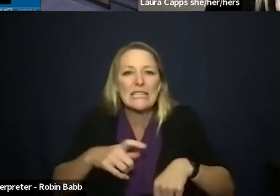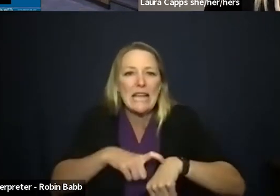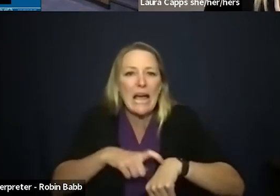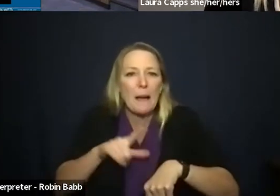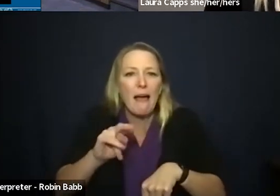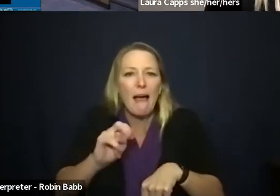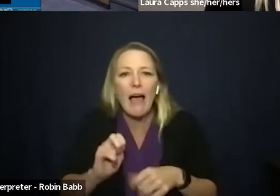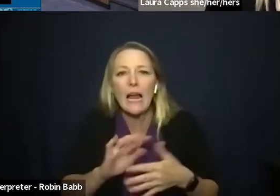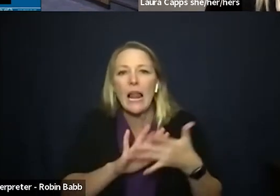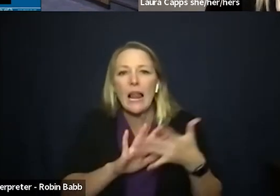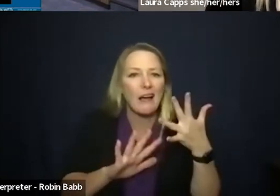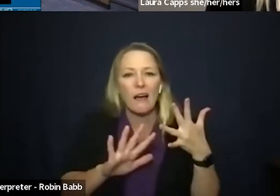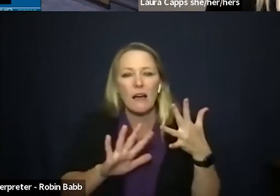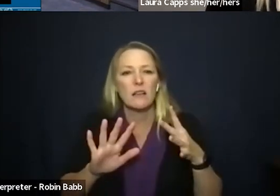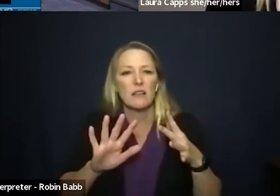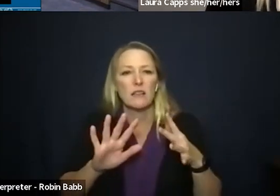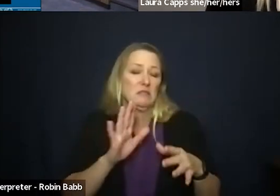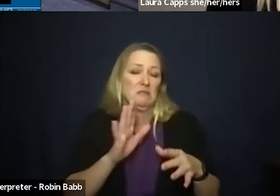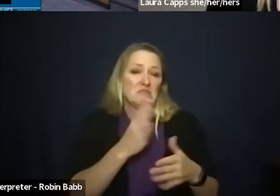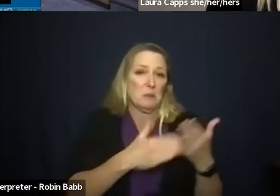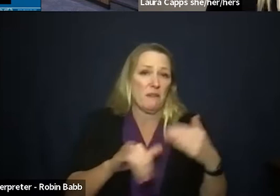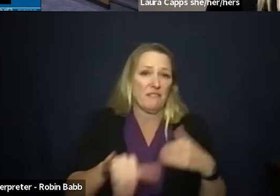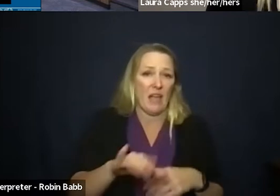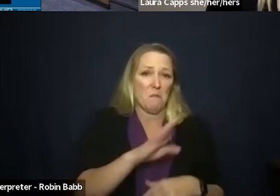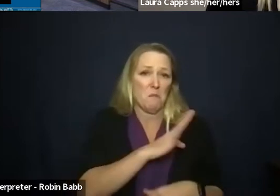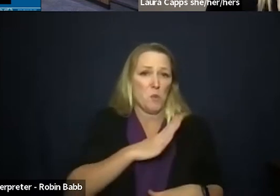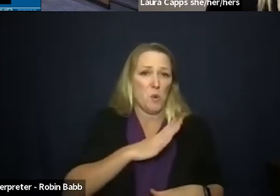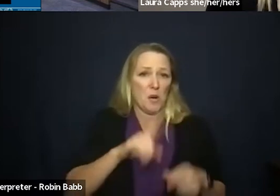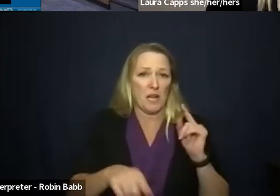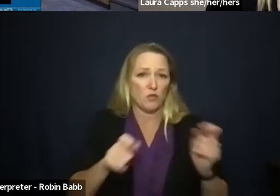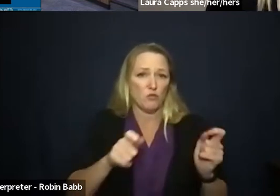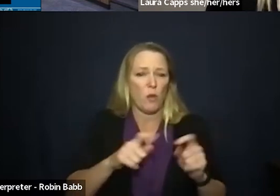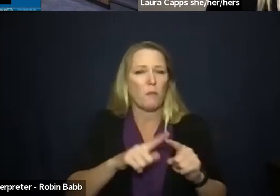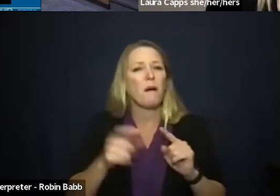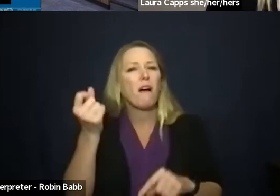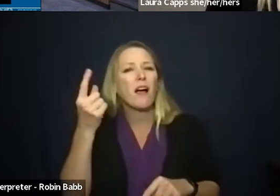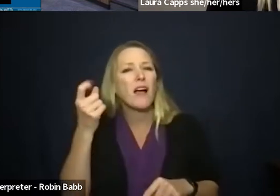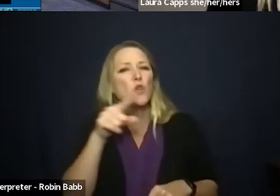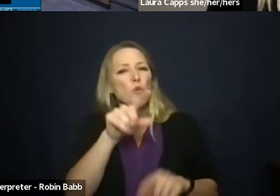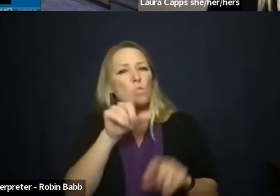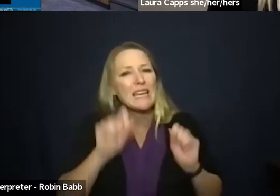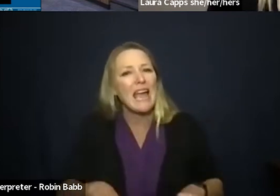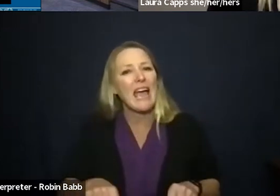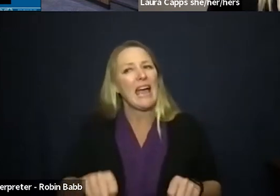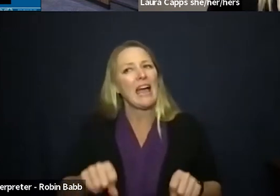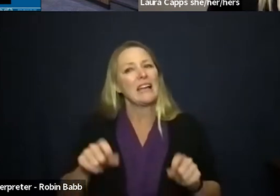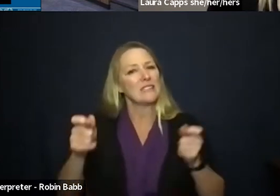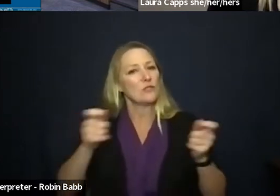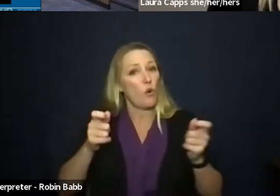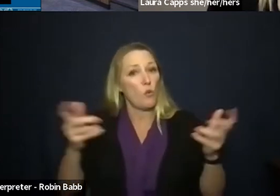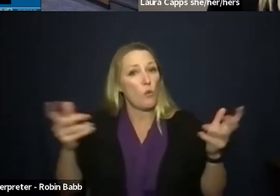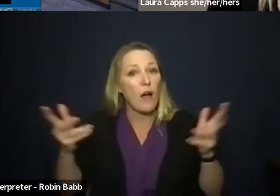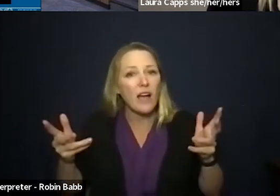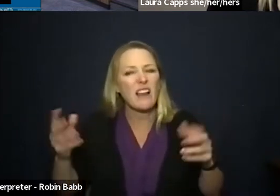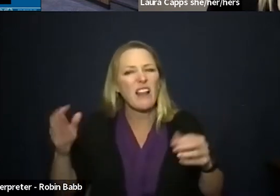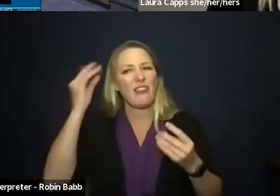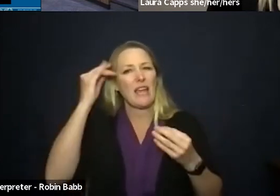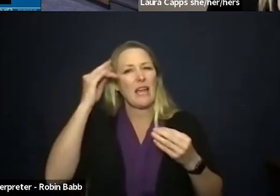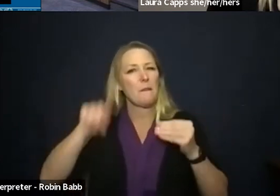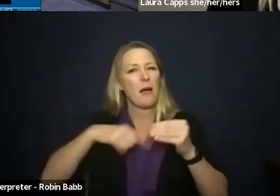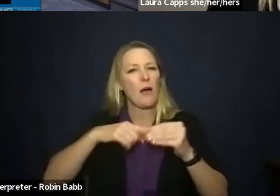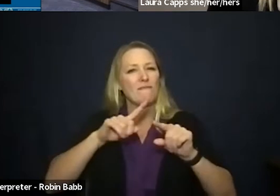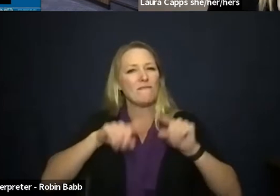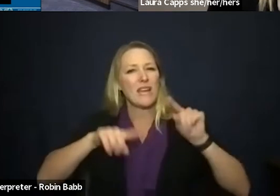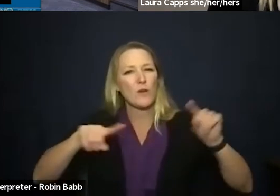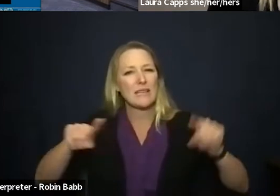control but what is within your control is considering variants of the maps that have already been